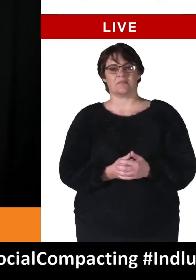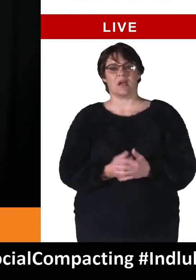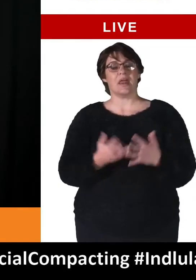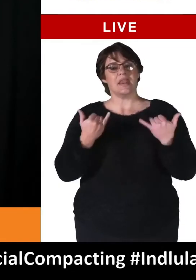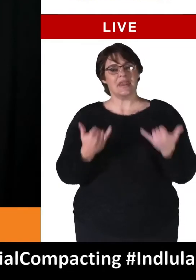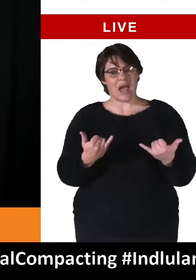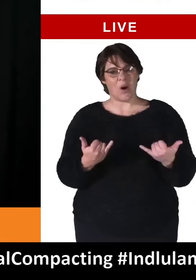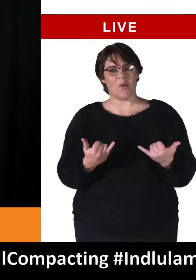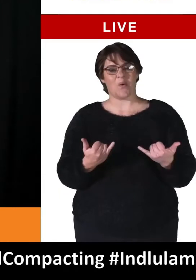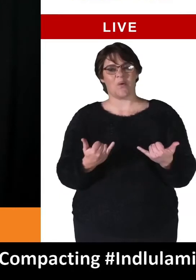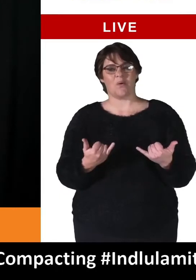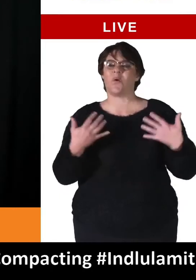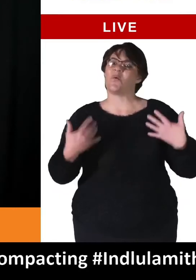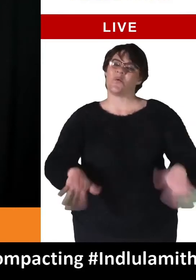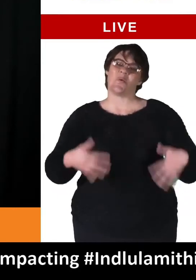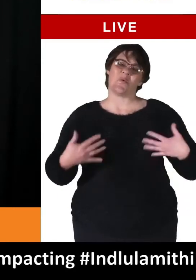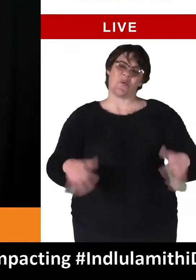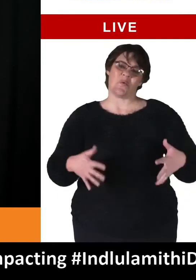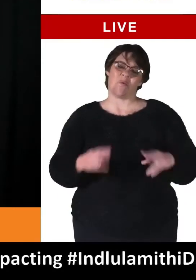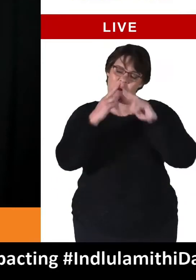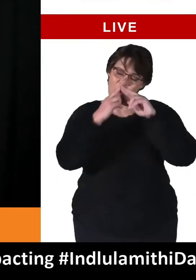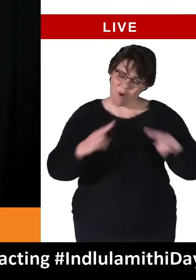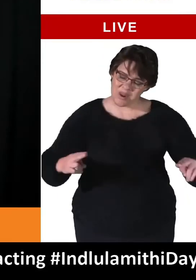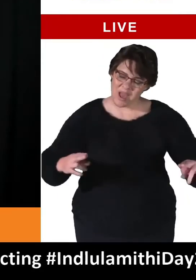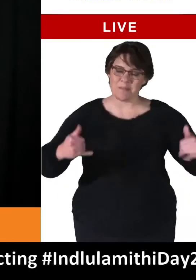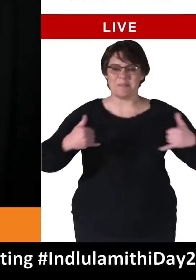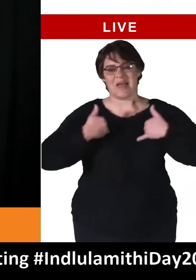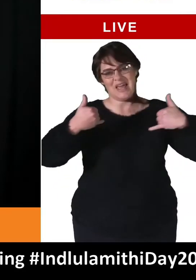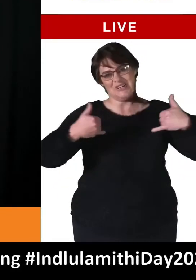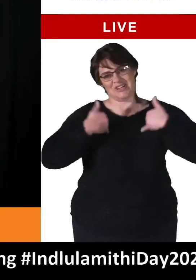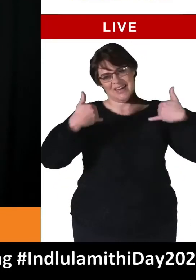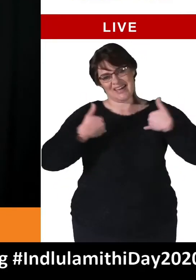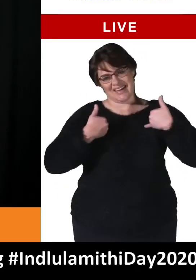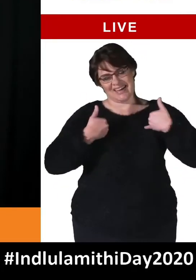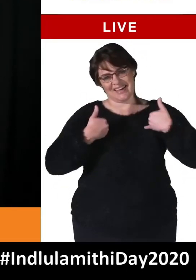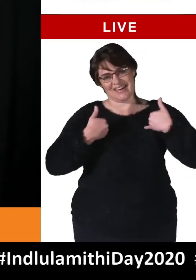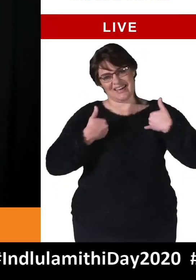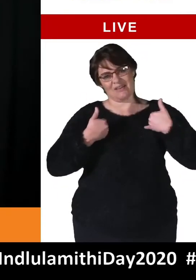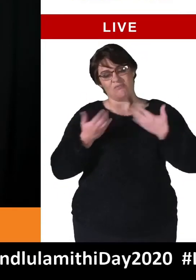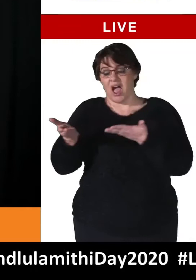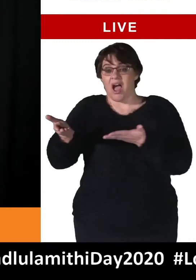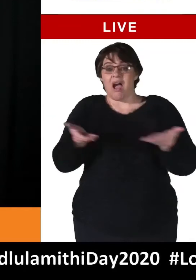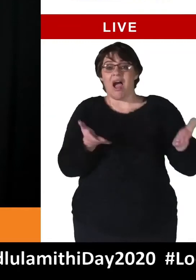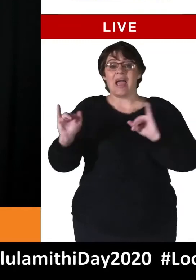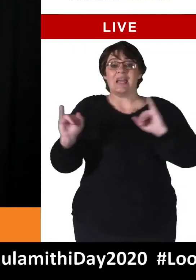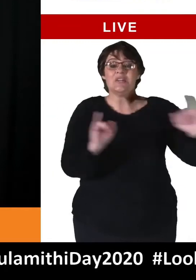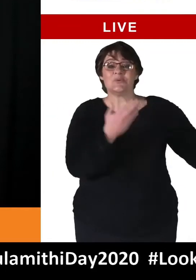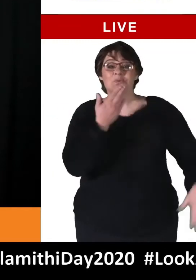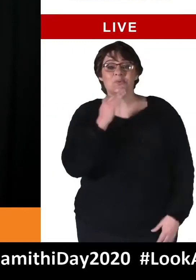It now gives me a great honor and a pleasure to